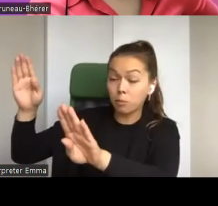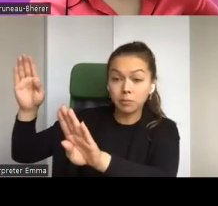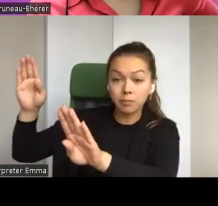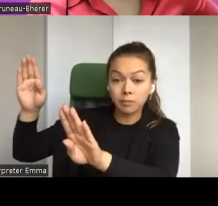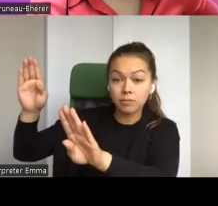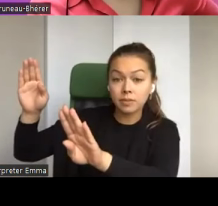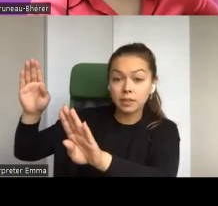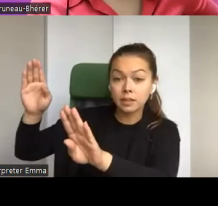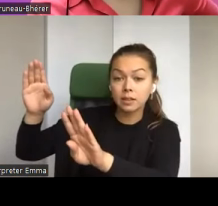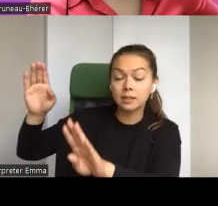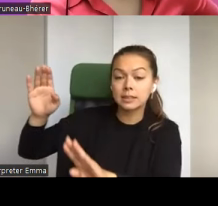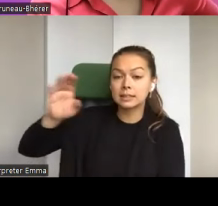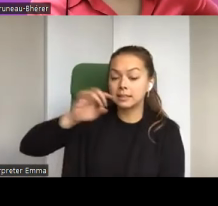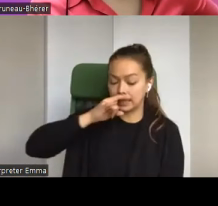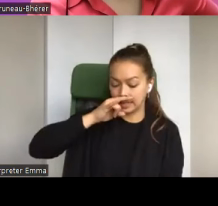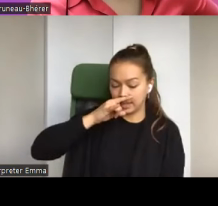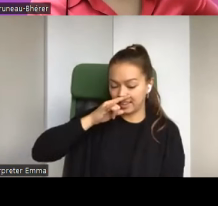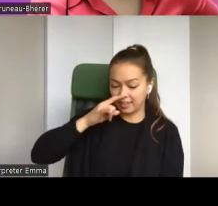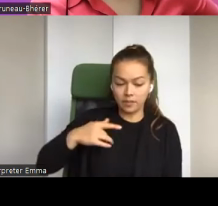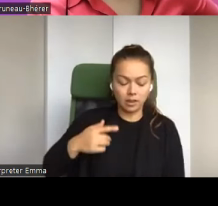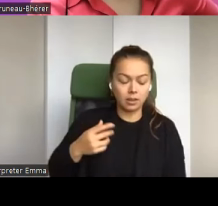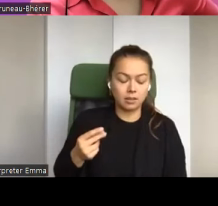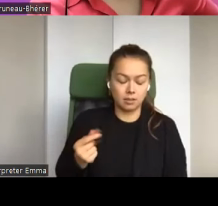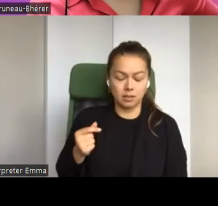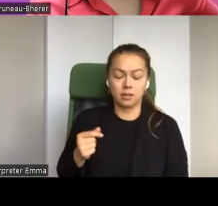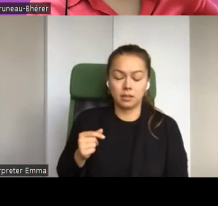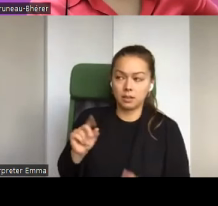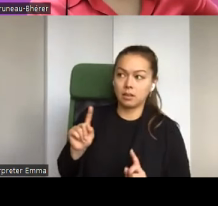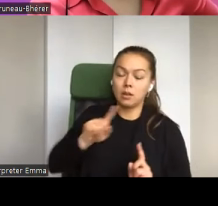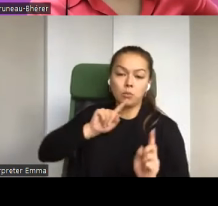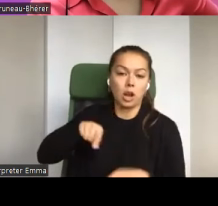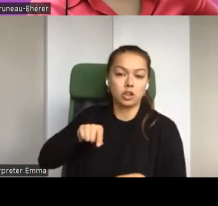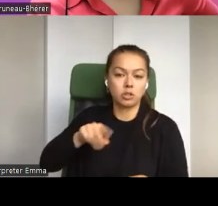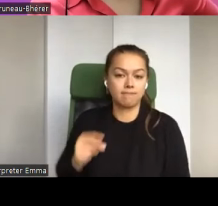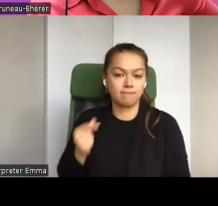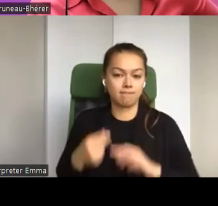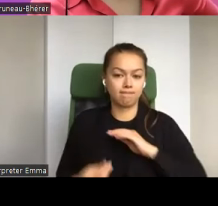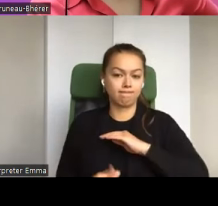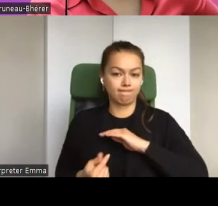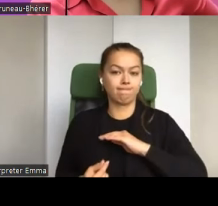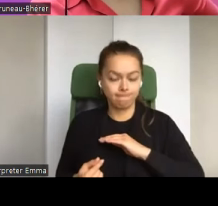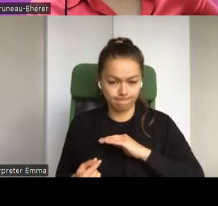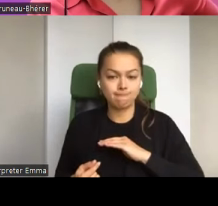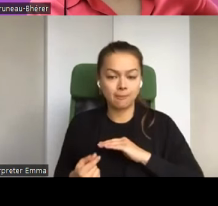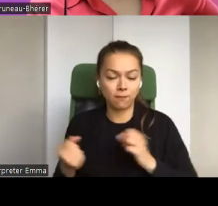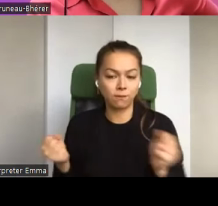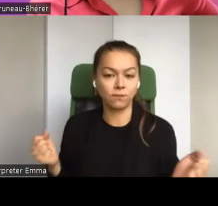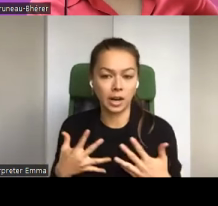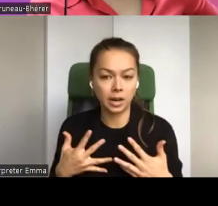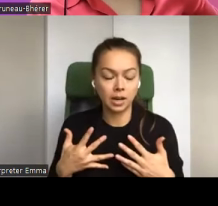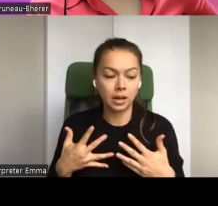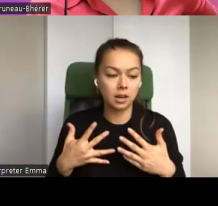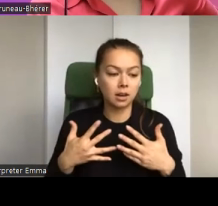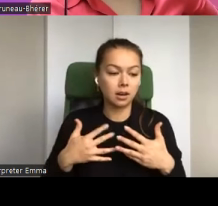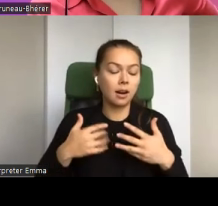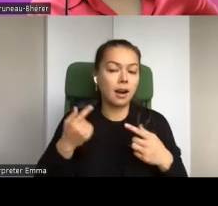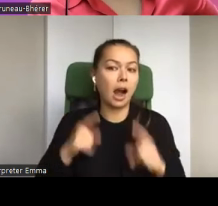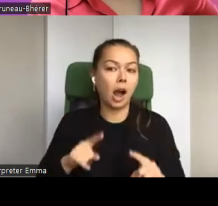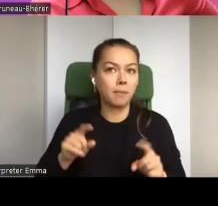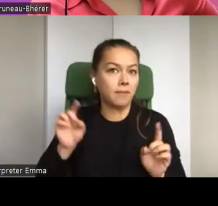this wakes up a reaction in the child, fear that something might happen, some violence might